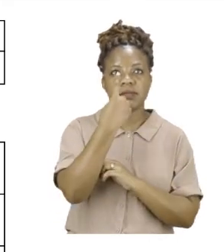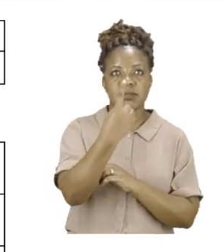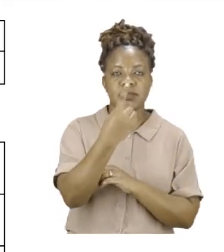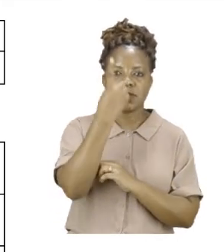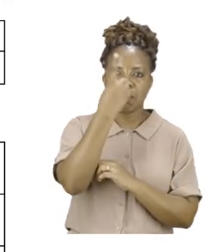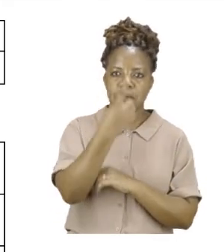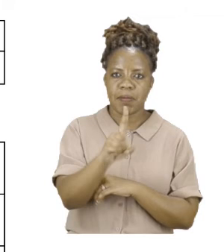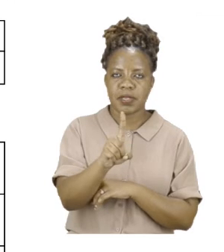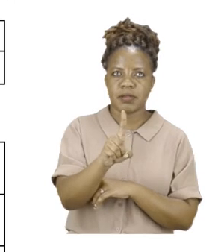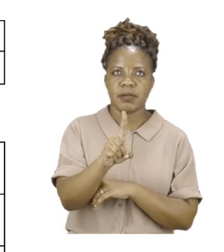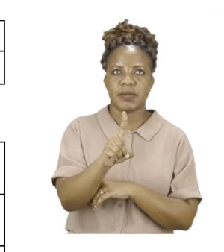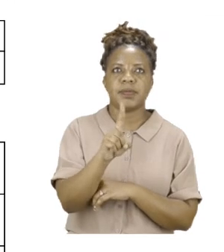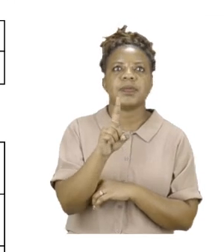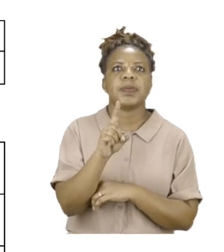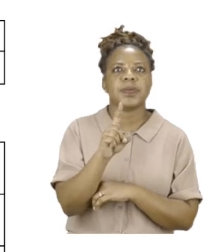But,